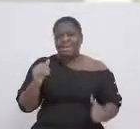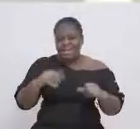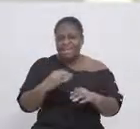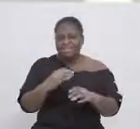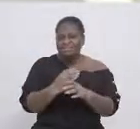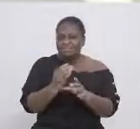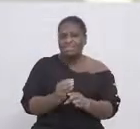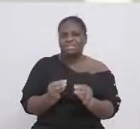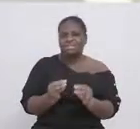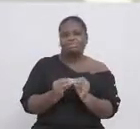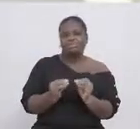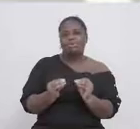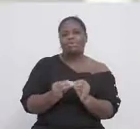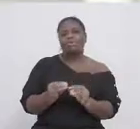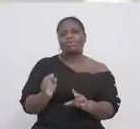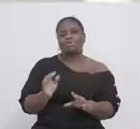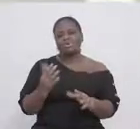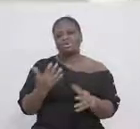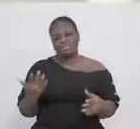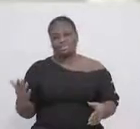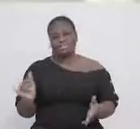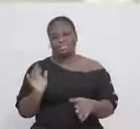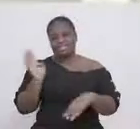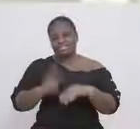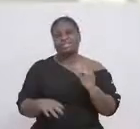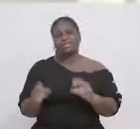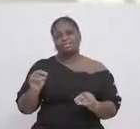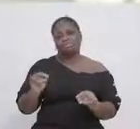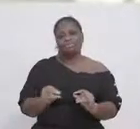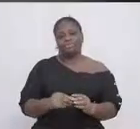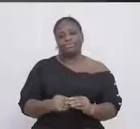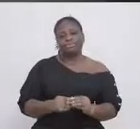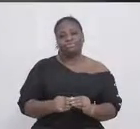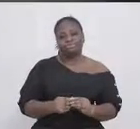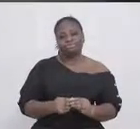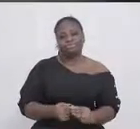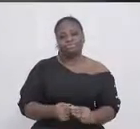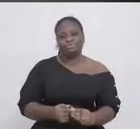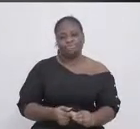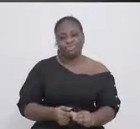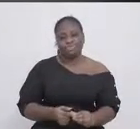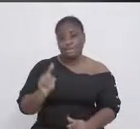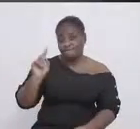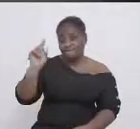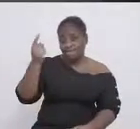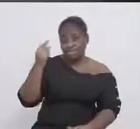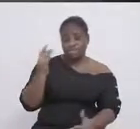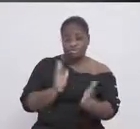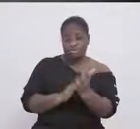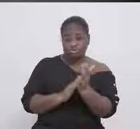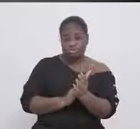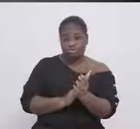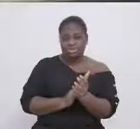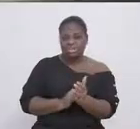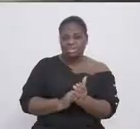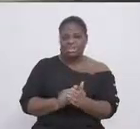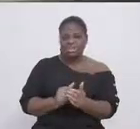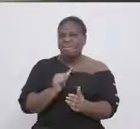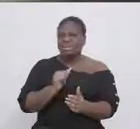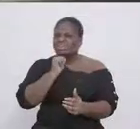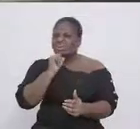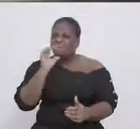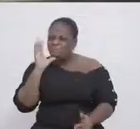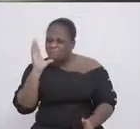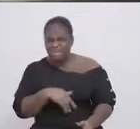more things than what you have created, and it empowers you too. At first, when I was in school, I was bad at IT, but